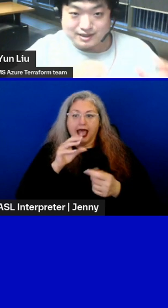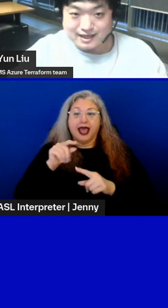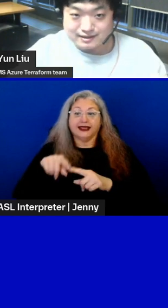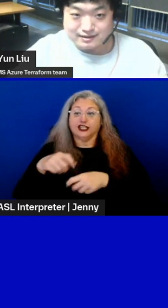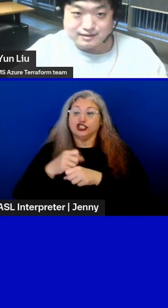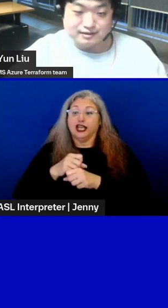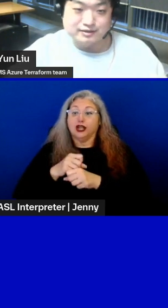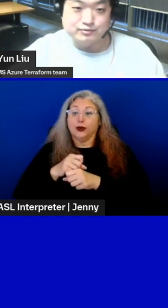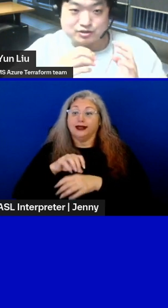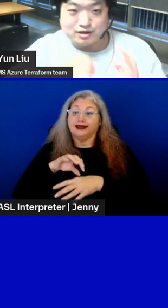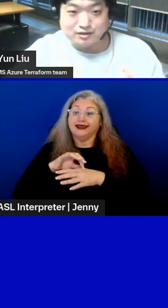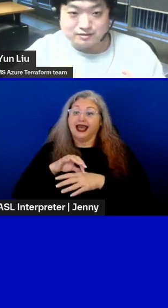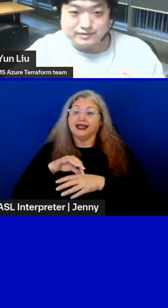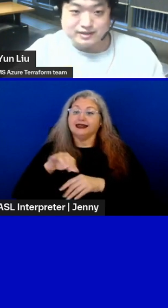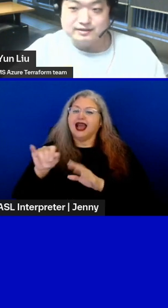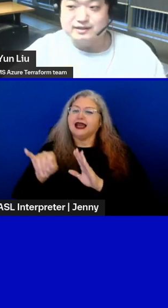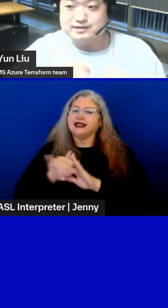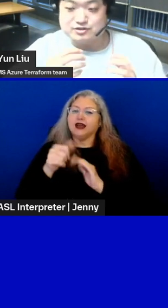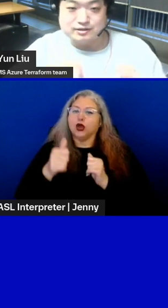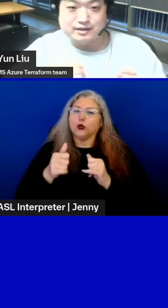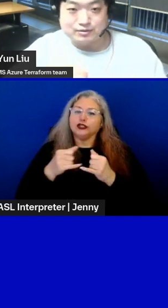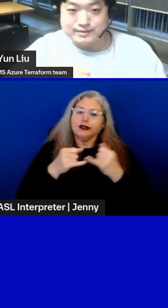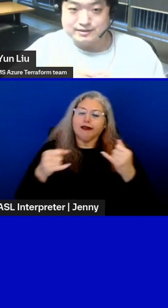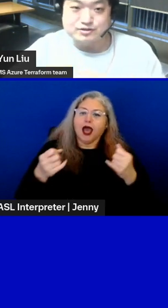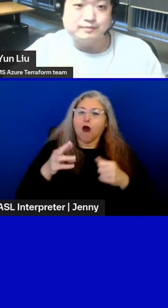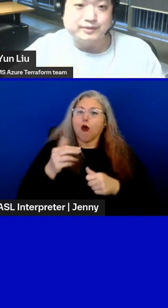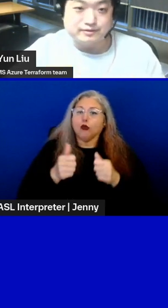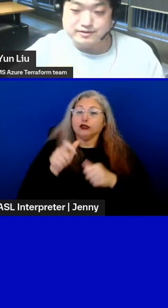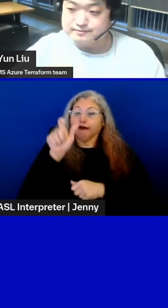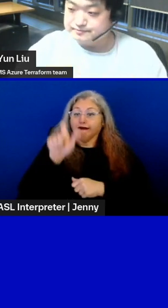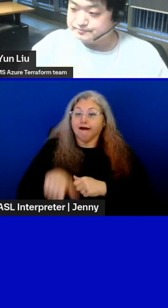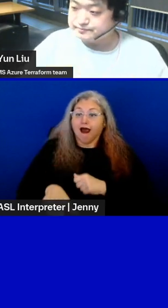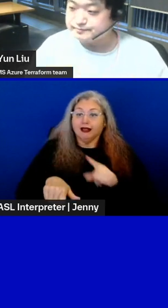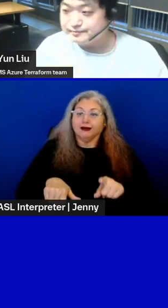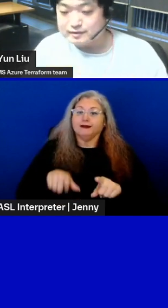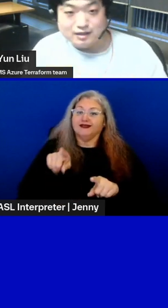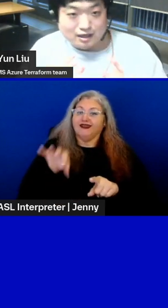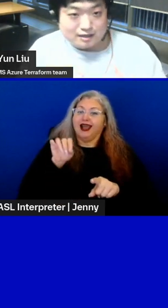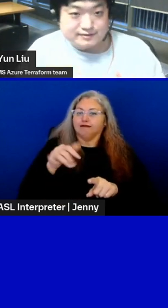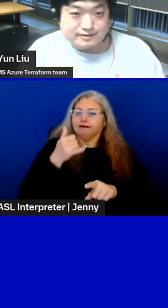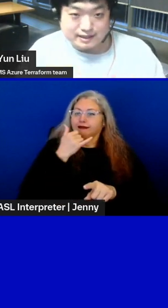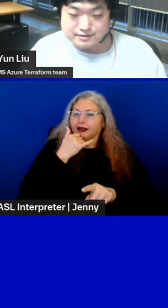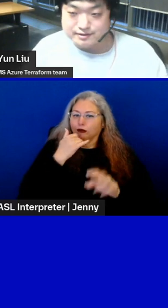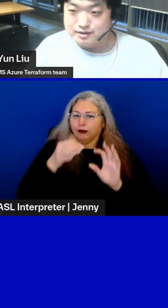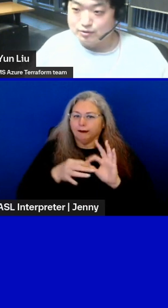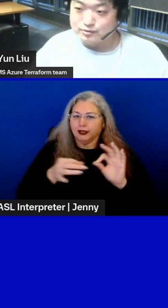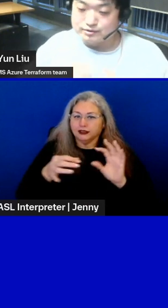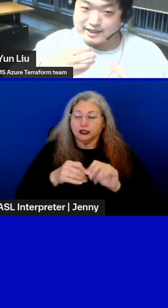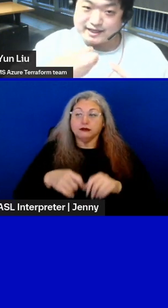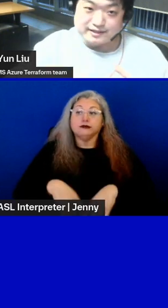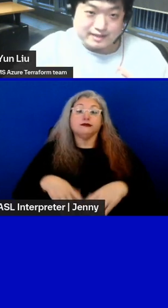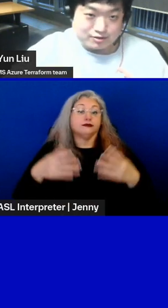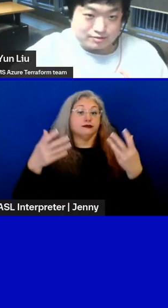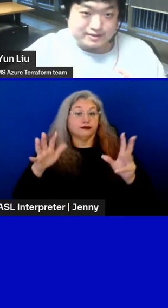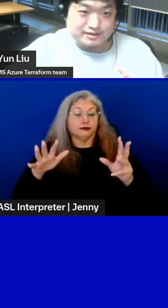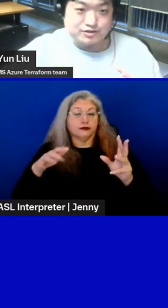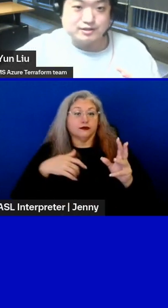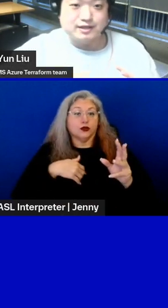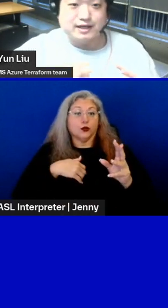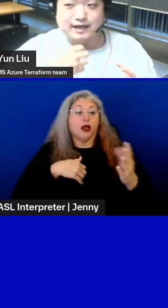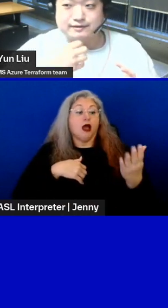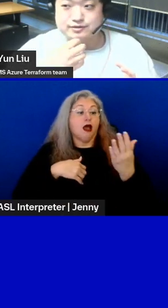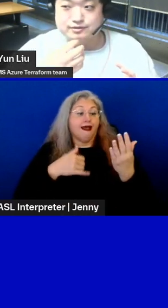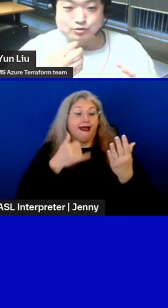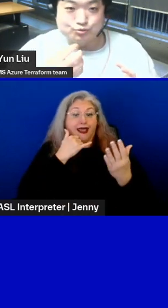in which line, in which column this error message appears. After that, we will take this error